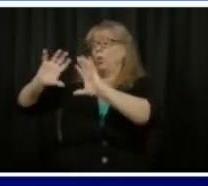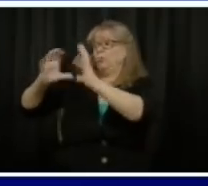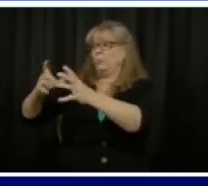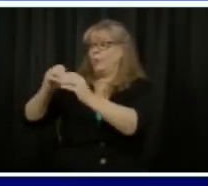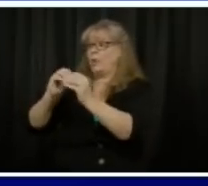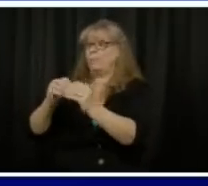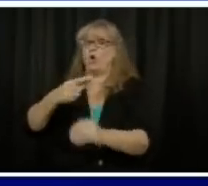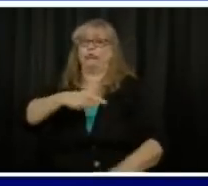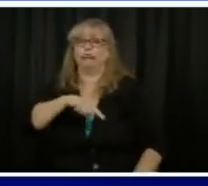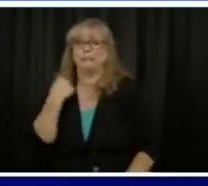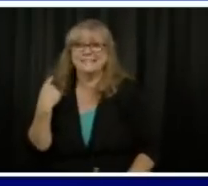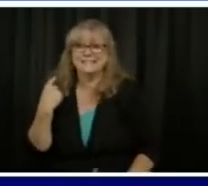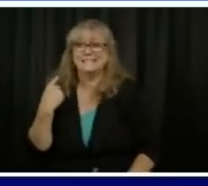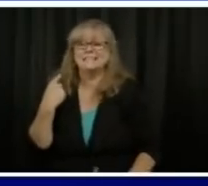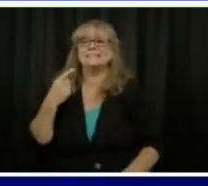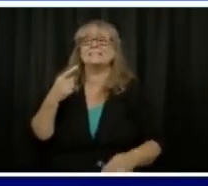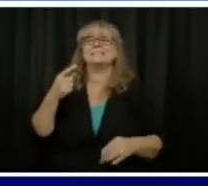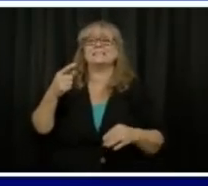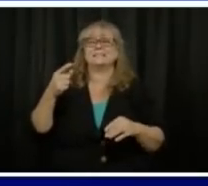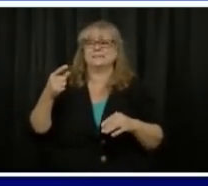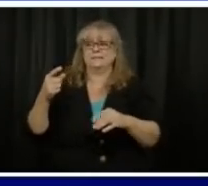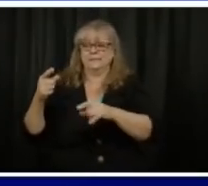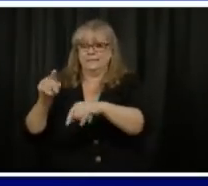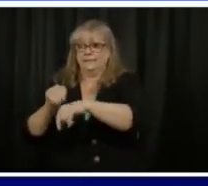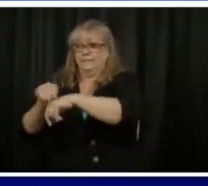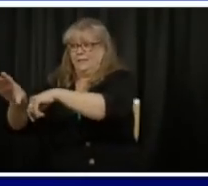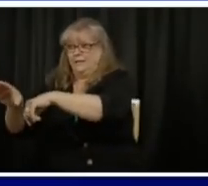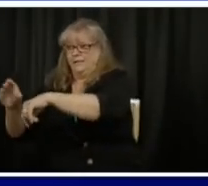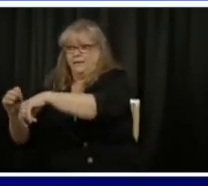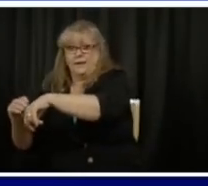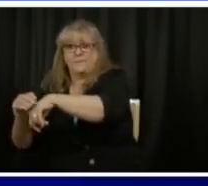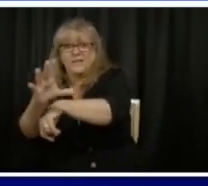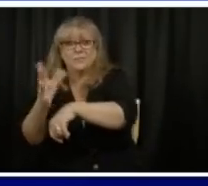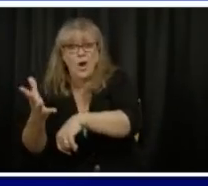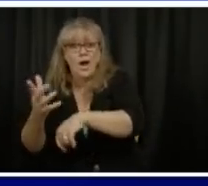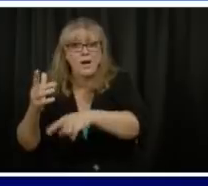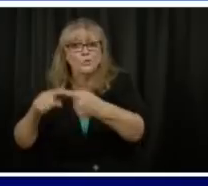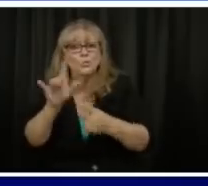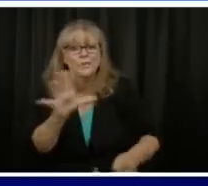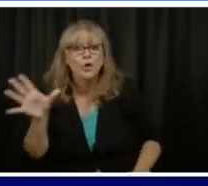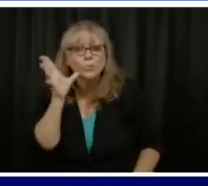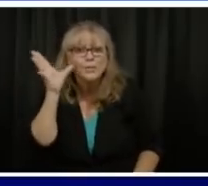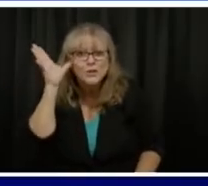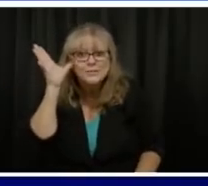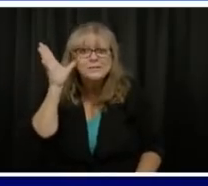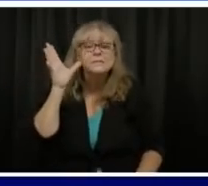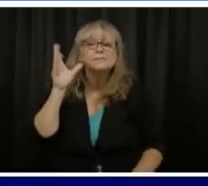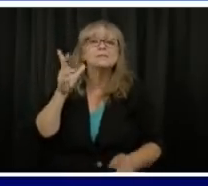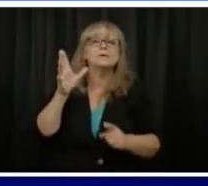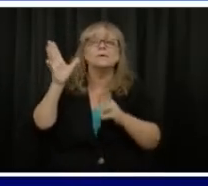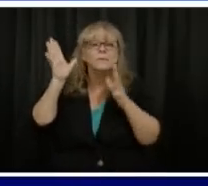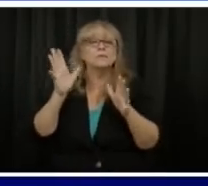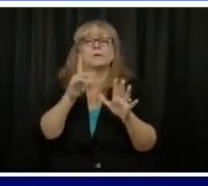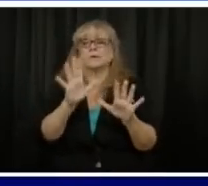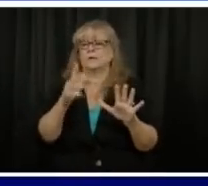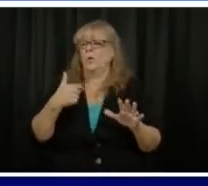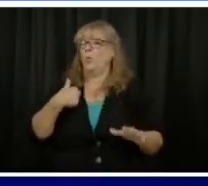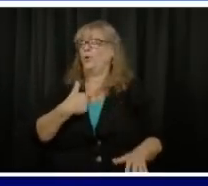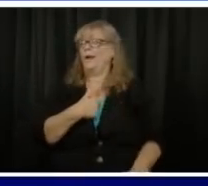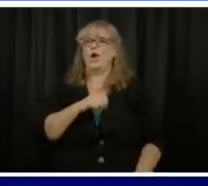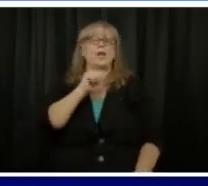for older Coloradans as well, their parents, their grandparents, because we don't live in bubbles. And these same 20 to 29-year-olds